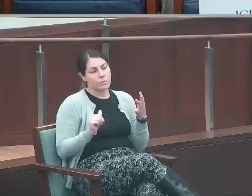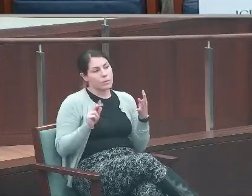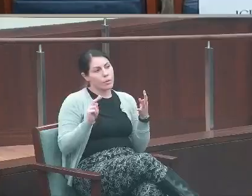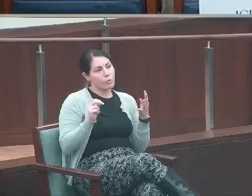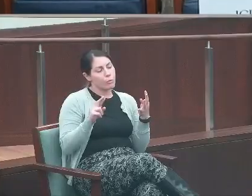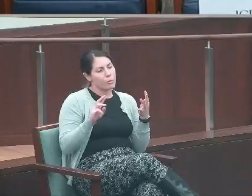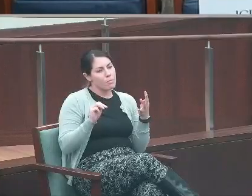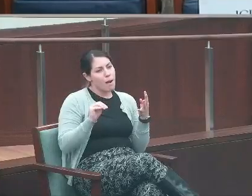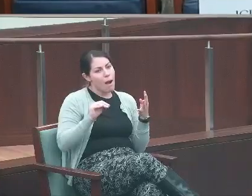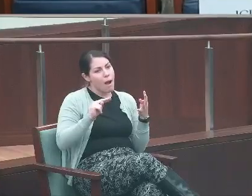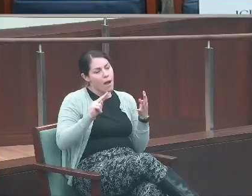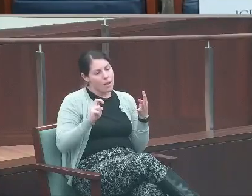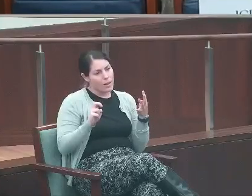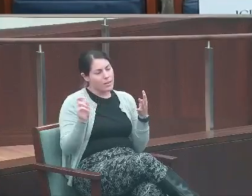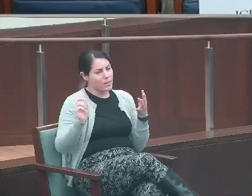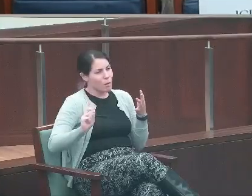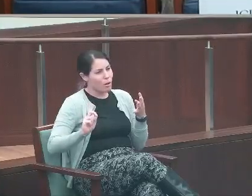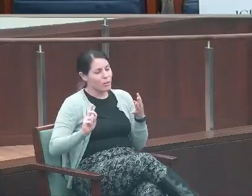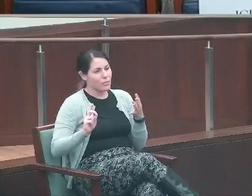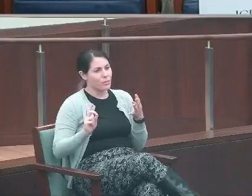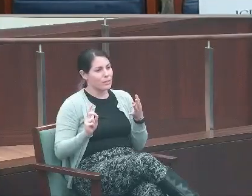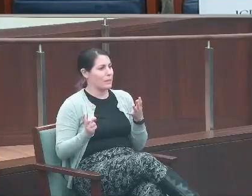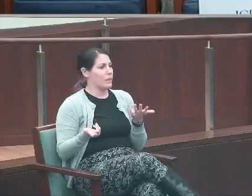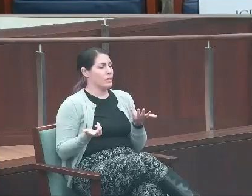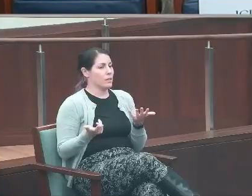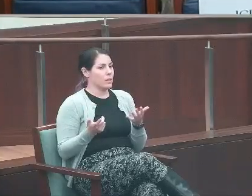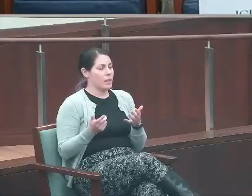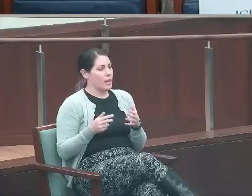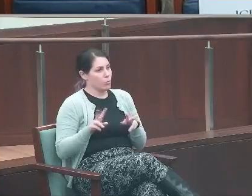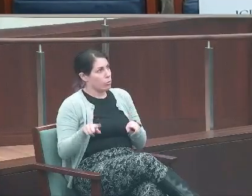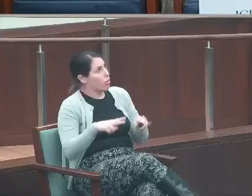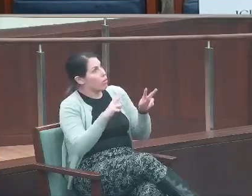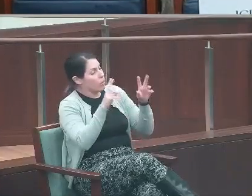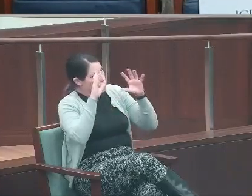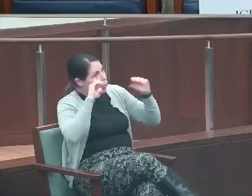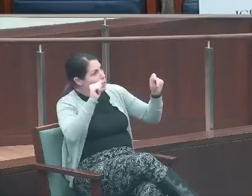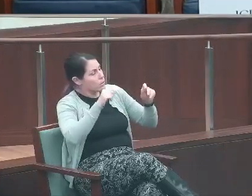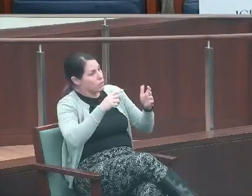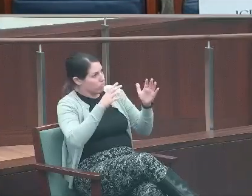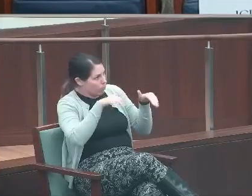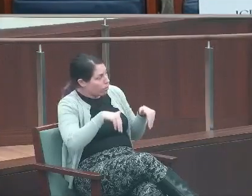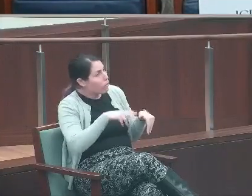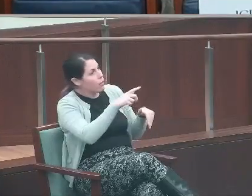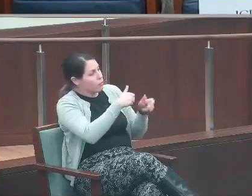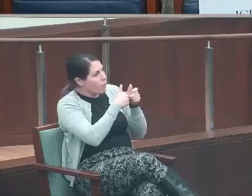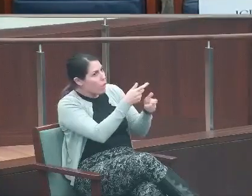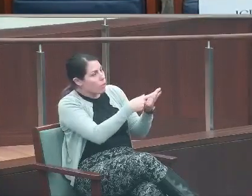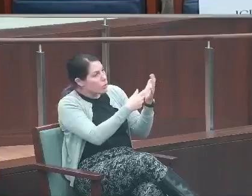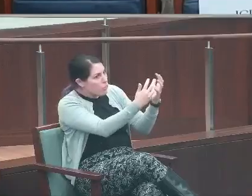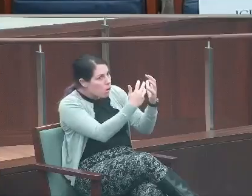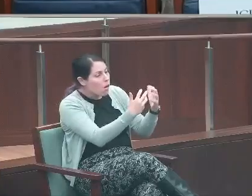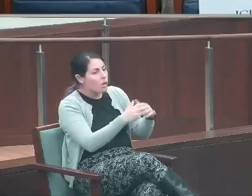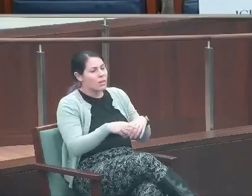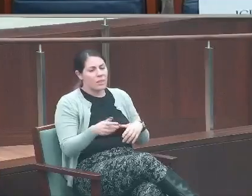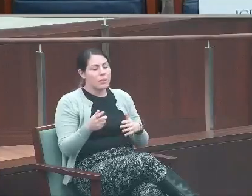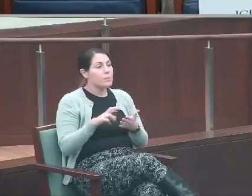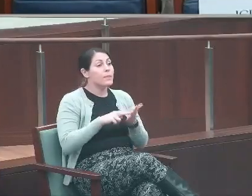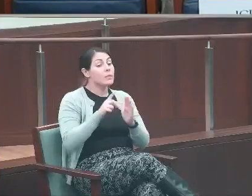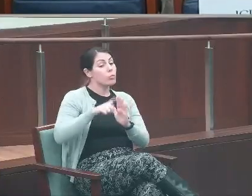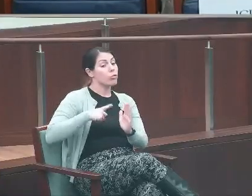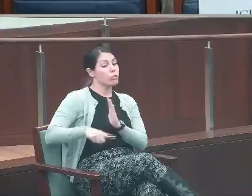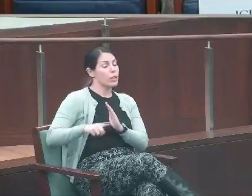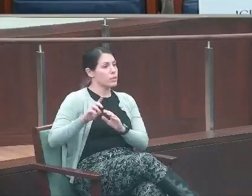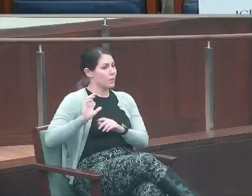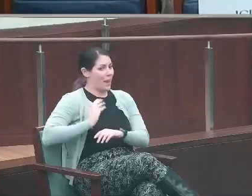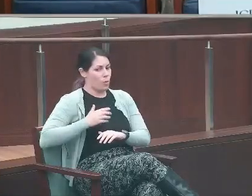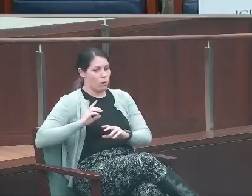of authoritarianism. And this is like a steady drumbeat of criticism of democracy, criticism of our partners